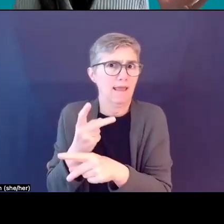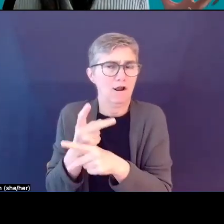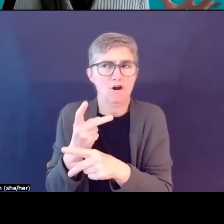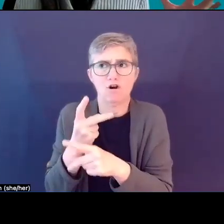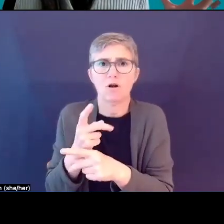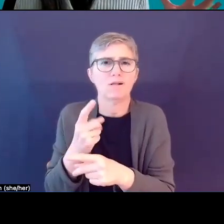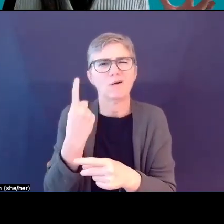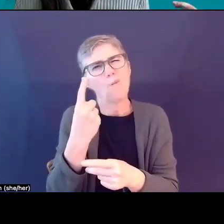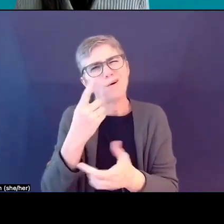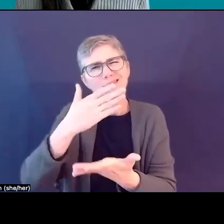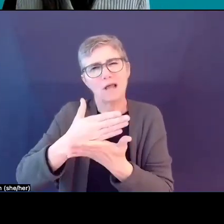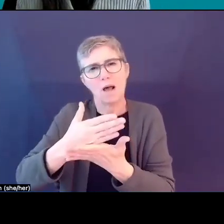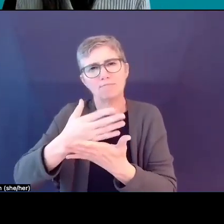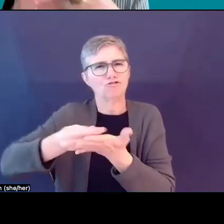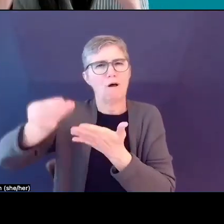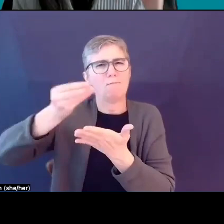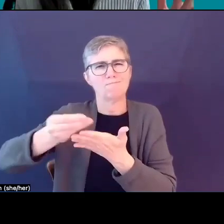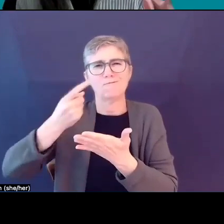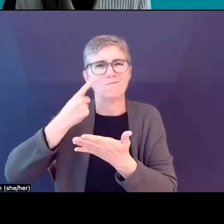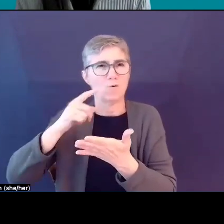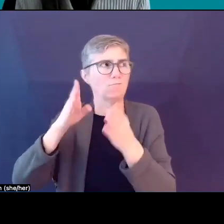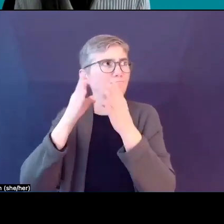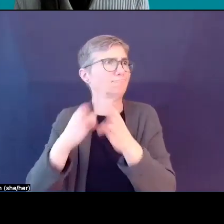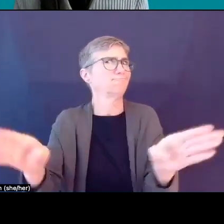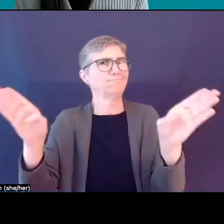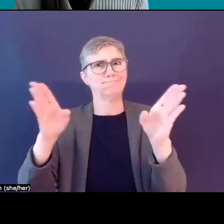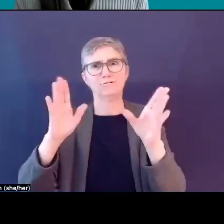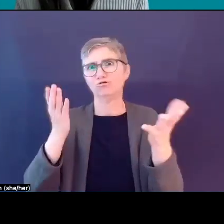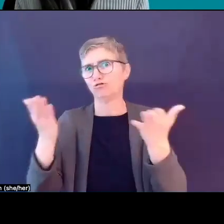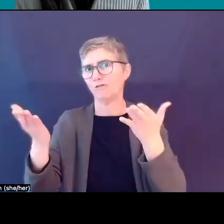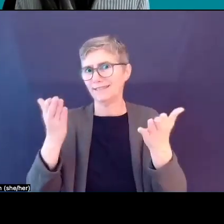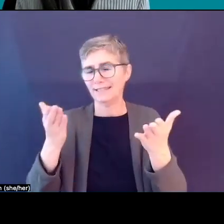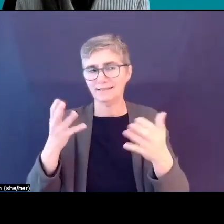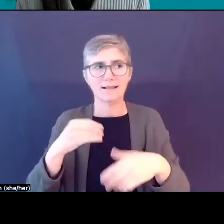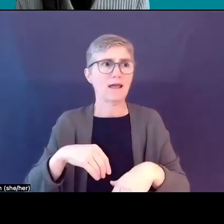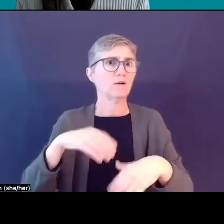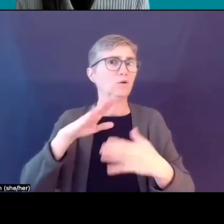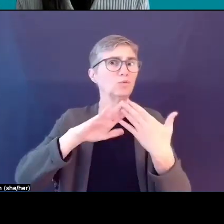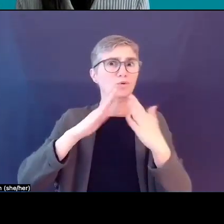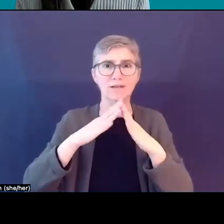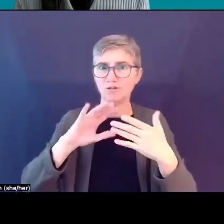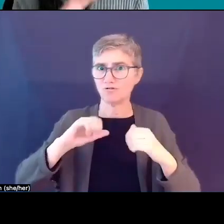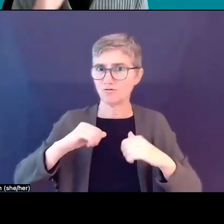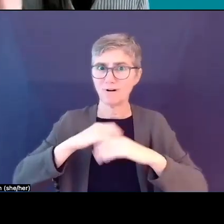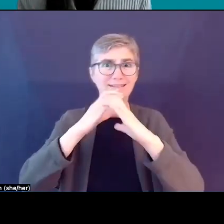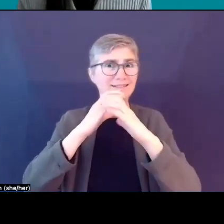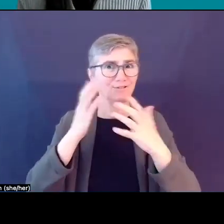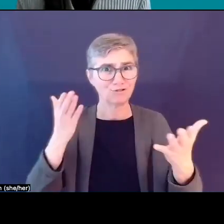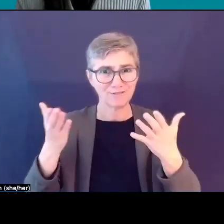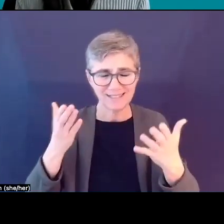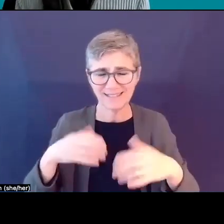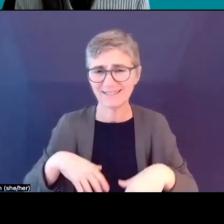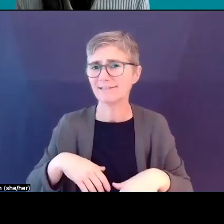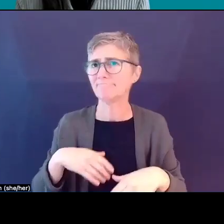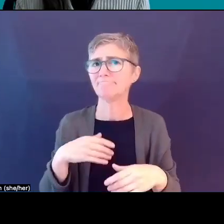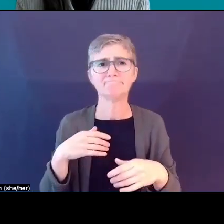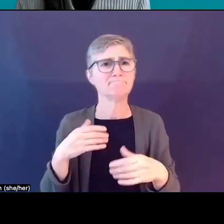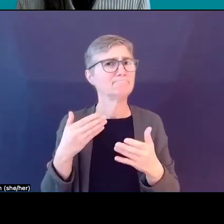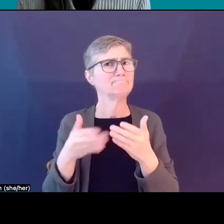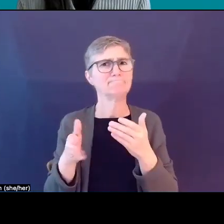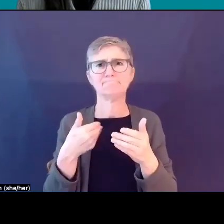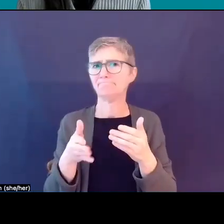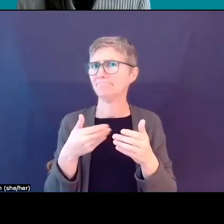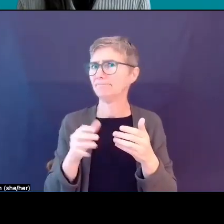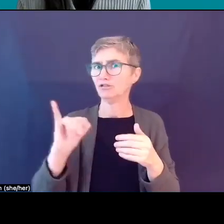mental health and substance use services, as well as community crisis services, regardless of